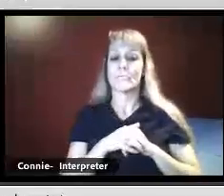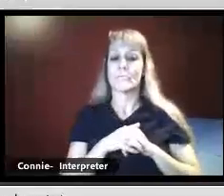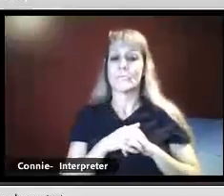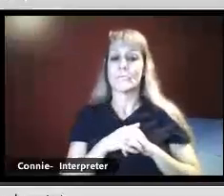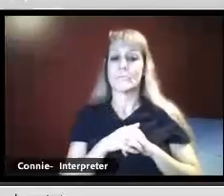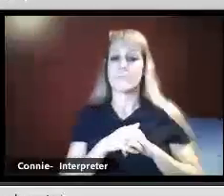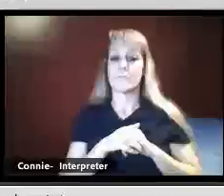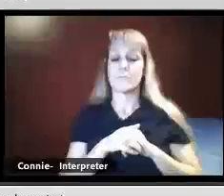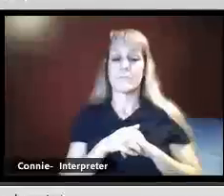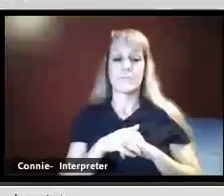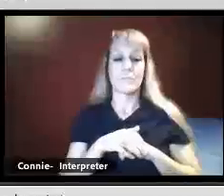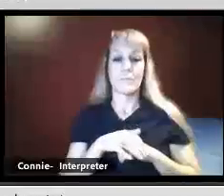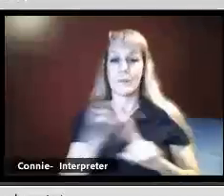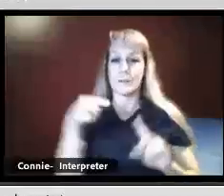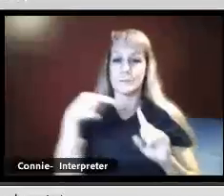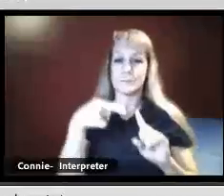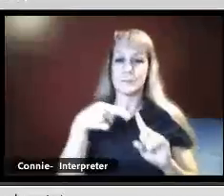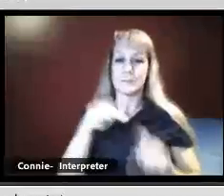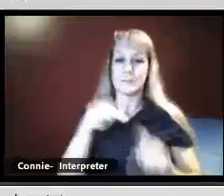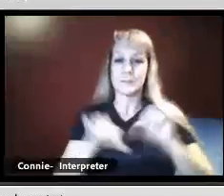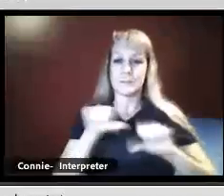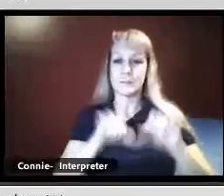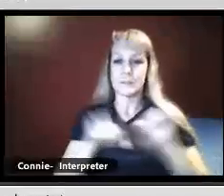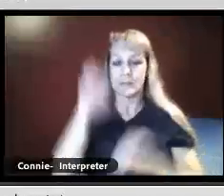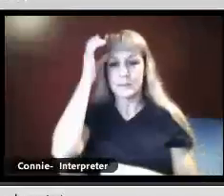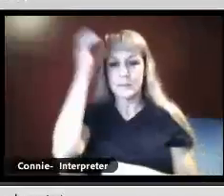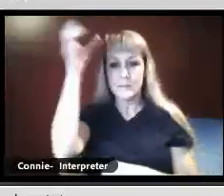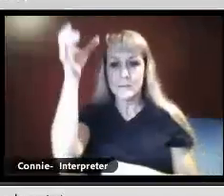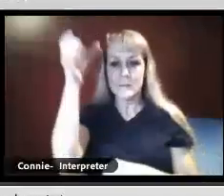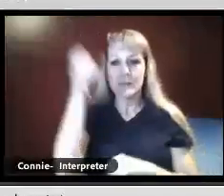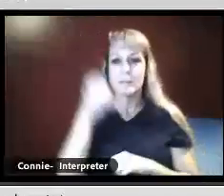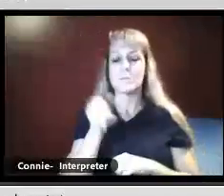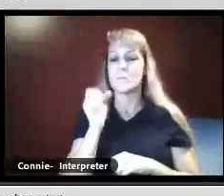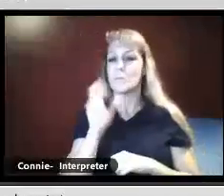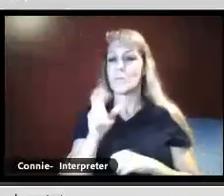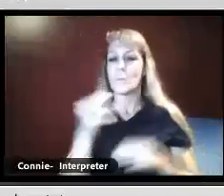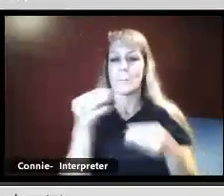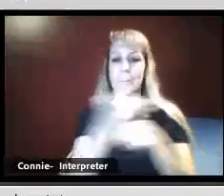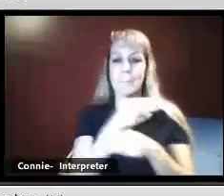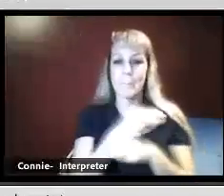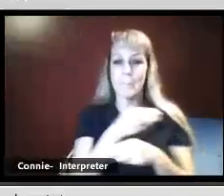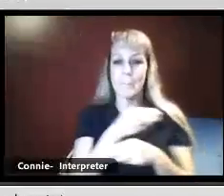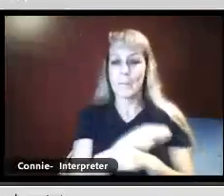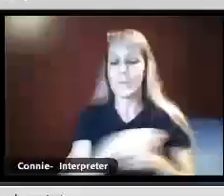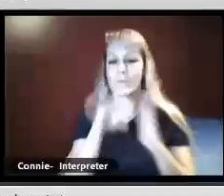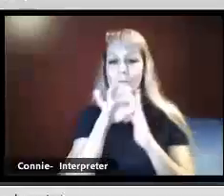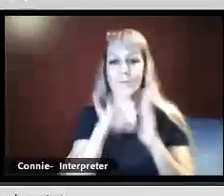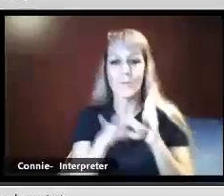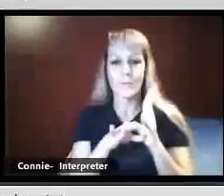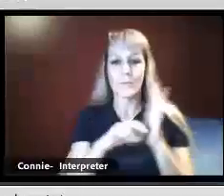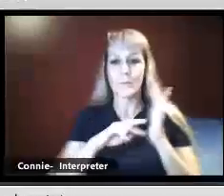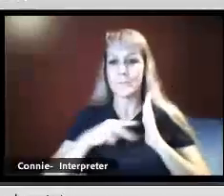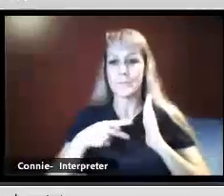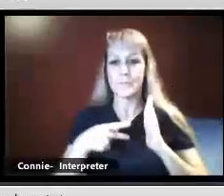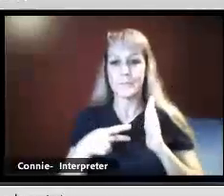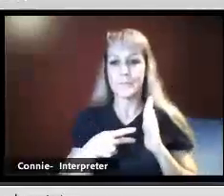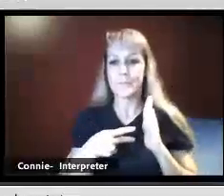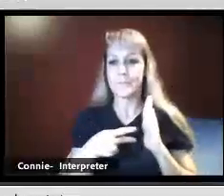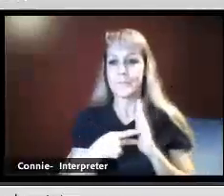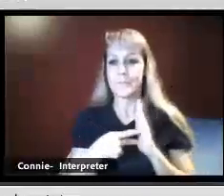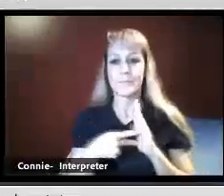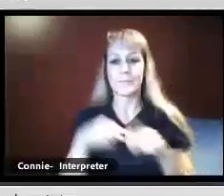what a particular scientific concept or what a particular mathematical formula means in the world,